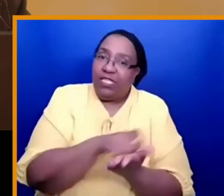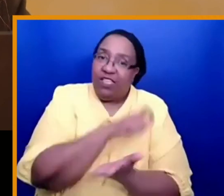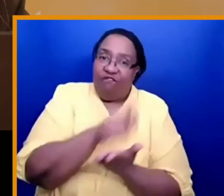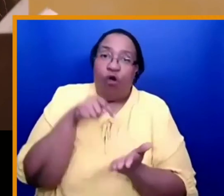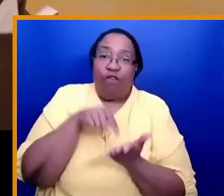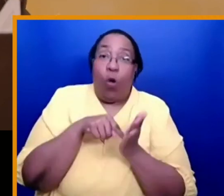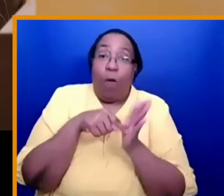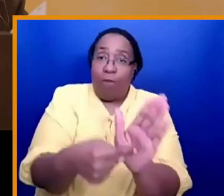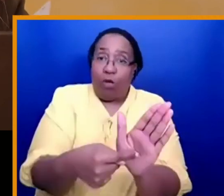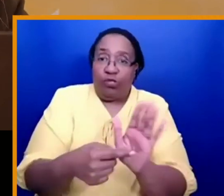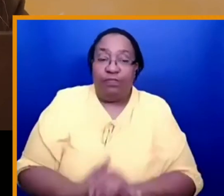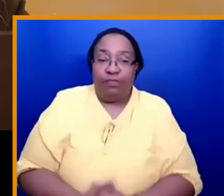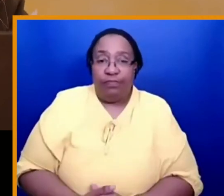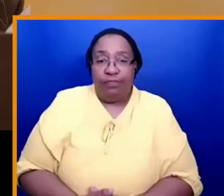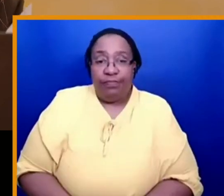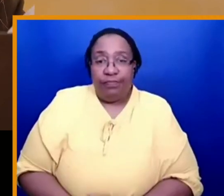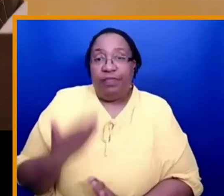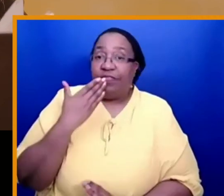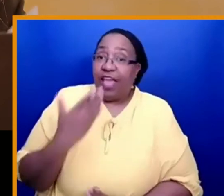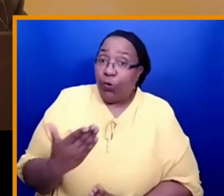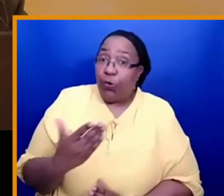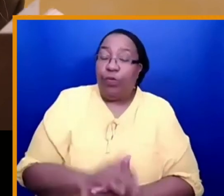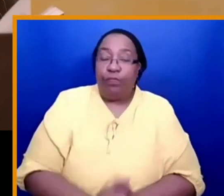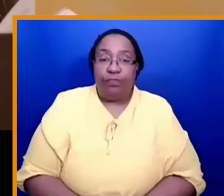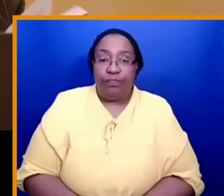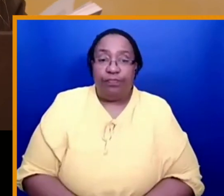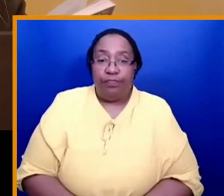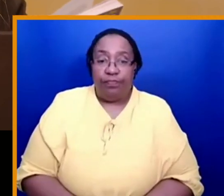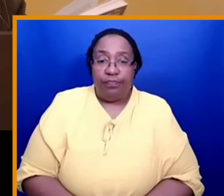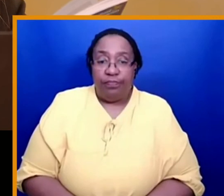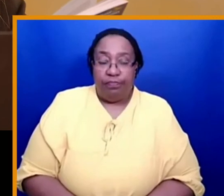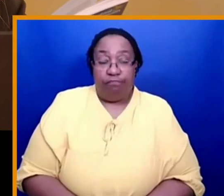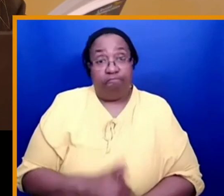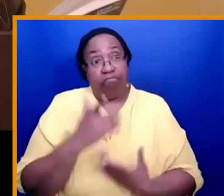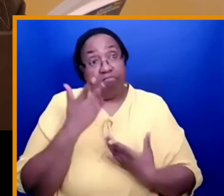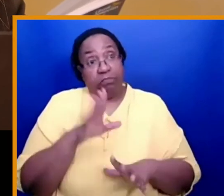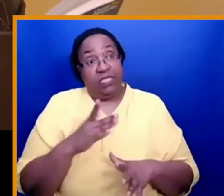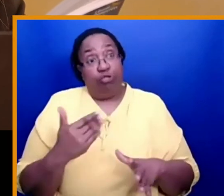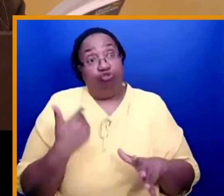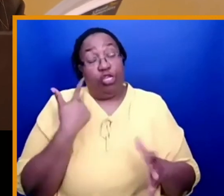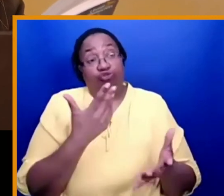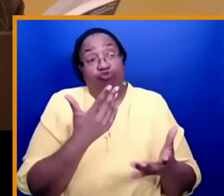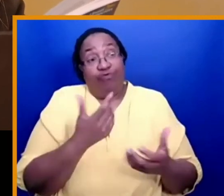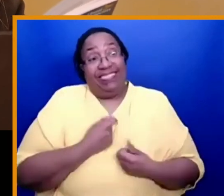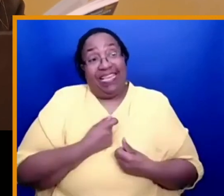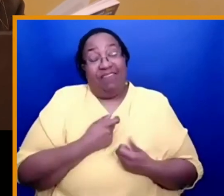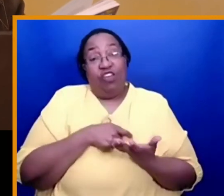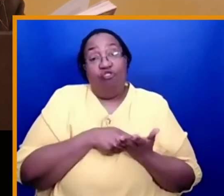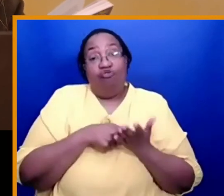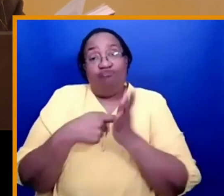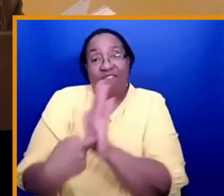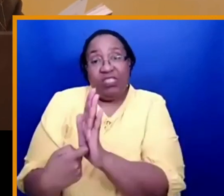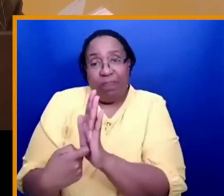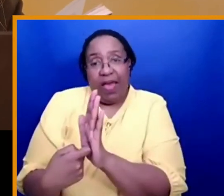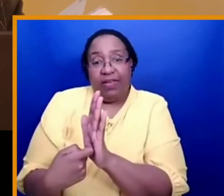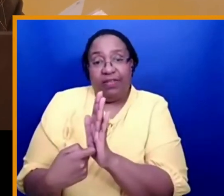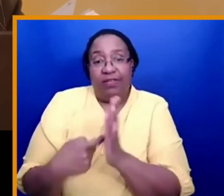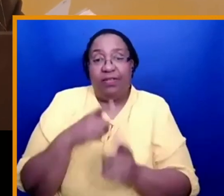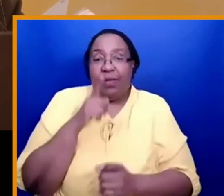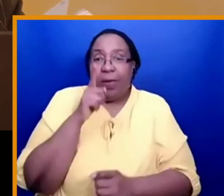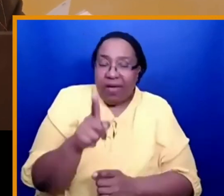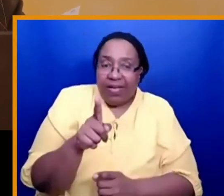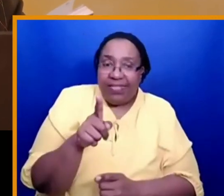Thank you very much, Sally. So I have just received a reference back. However, according to